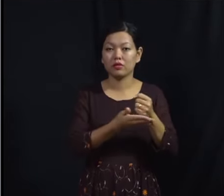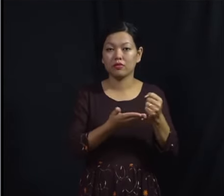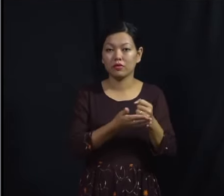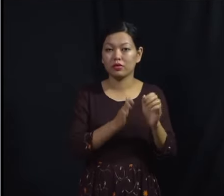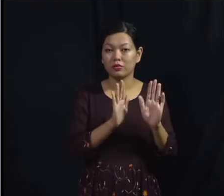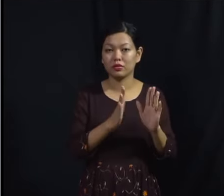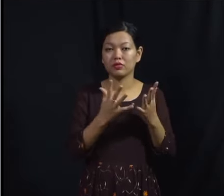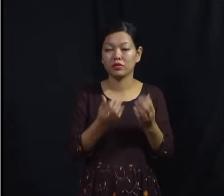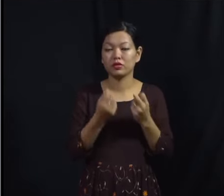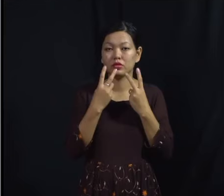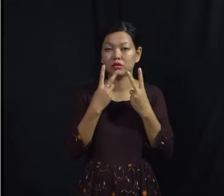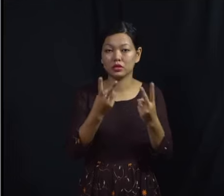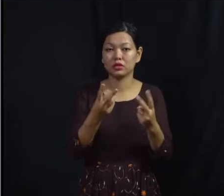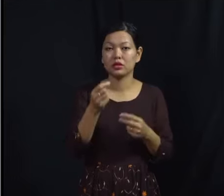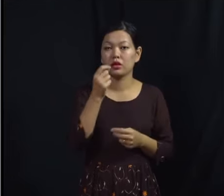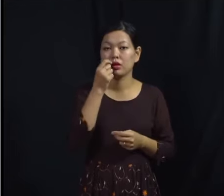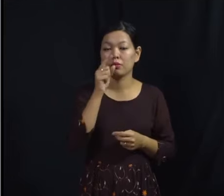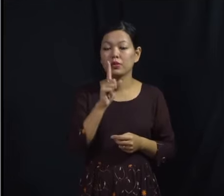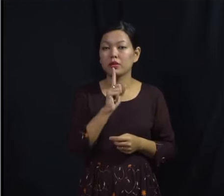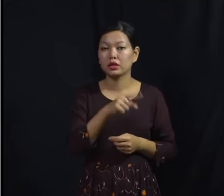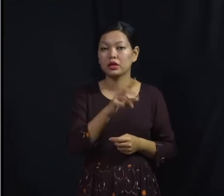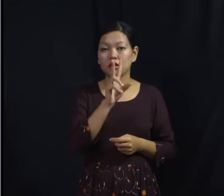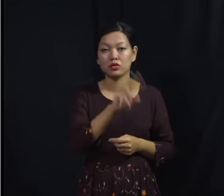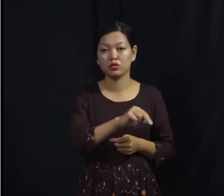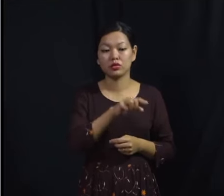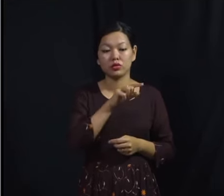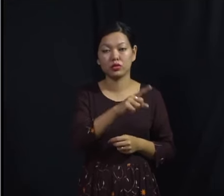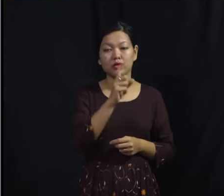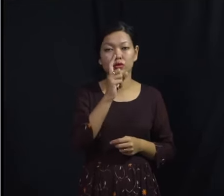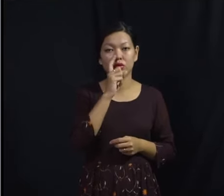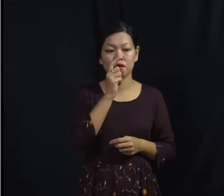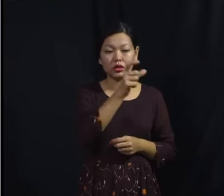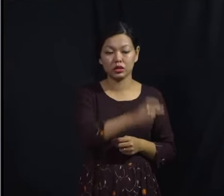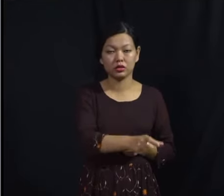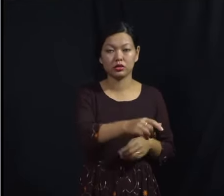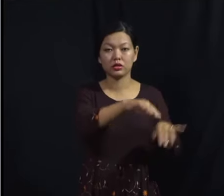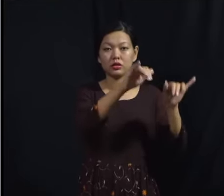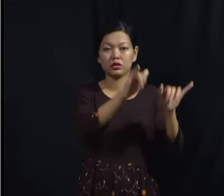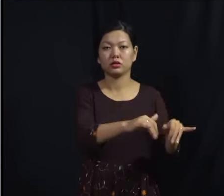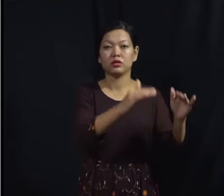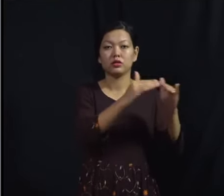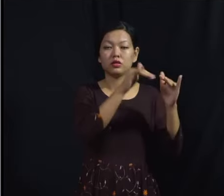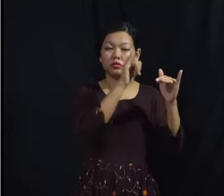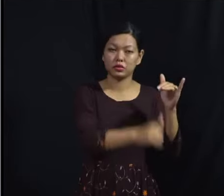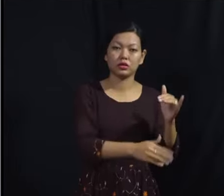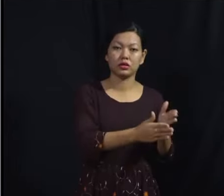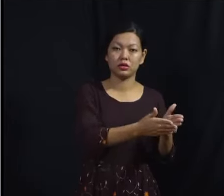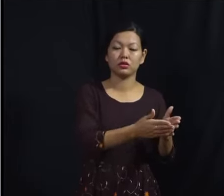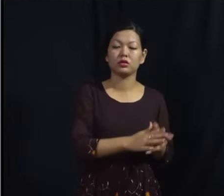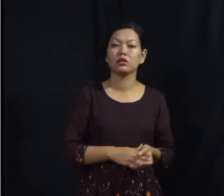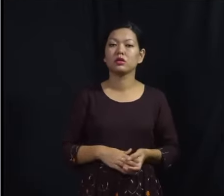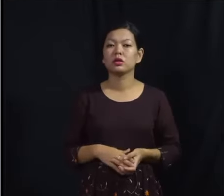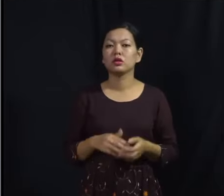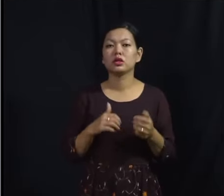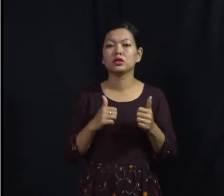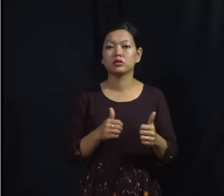girl child that it is not a child's role to become educated. It is not a child's role to go out and work and make a